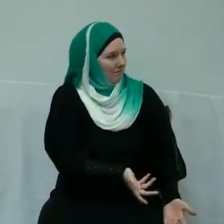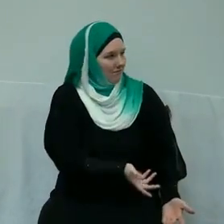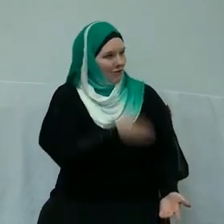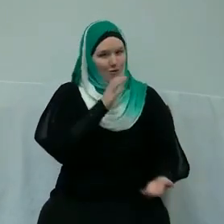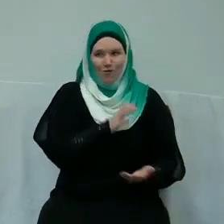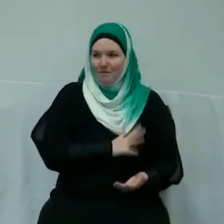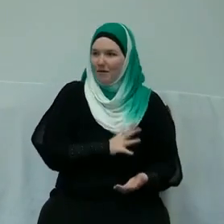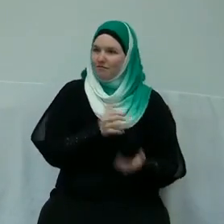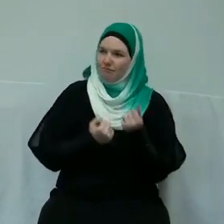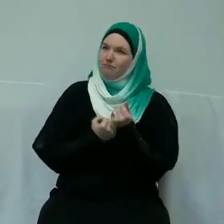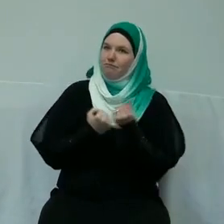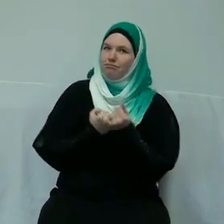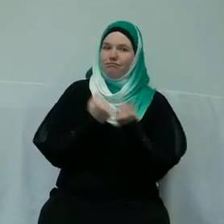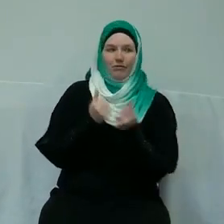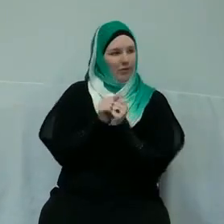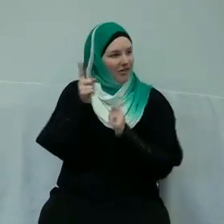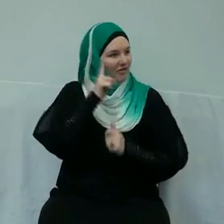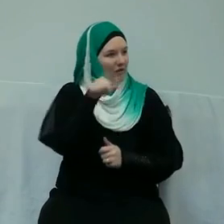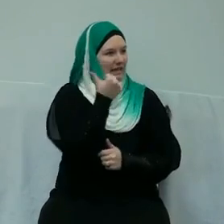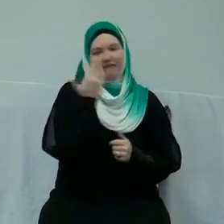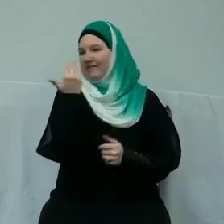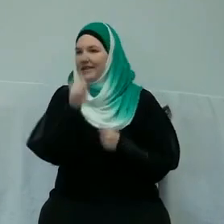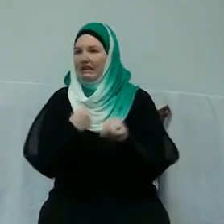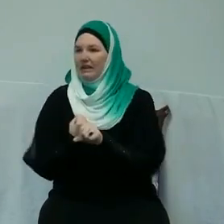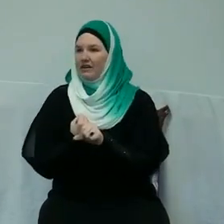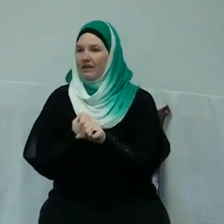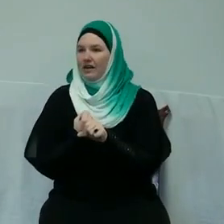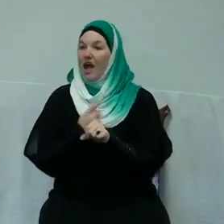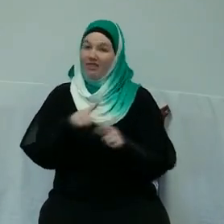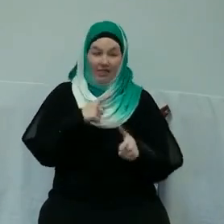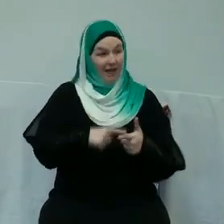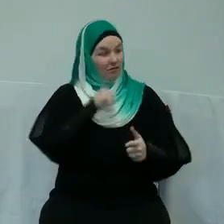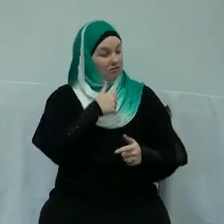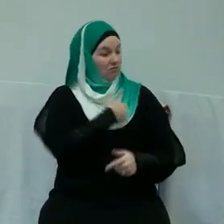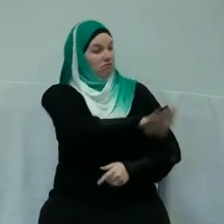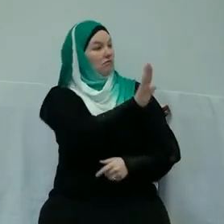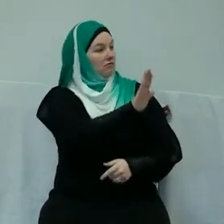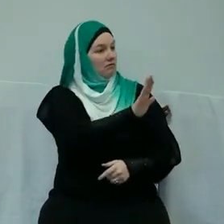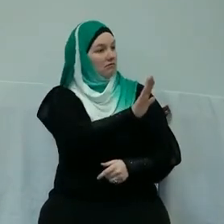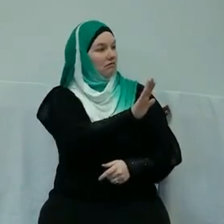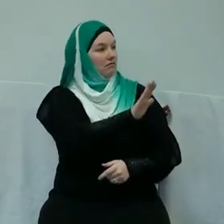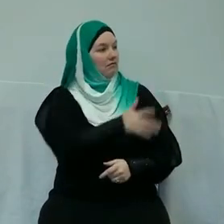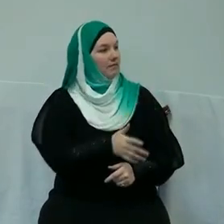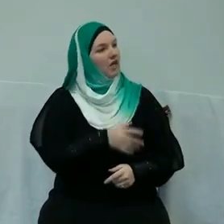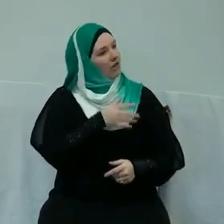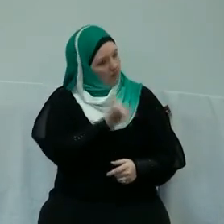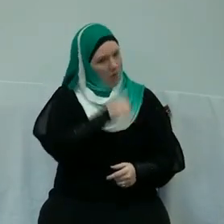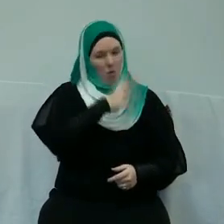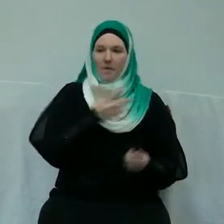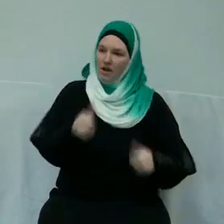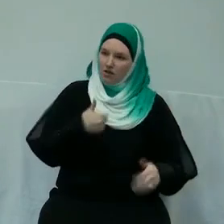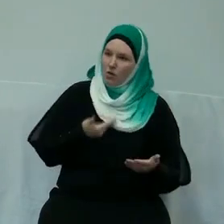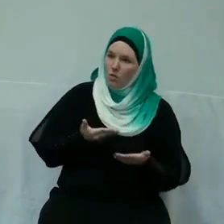Unless she commits clear, proven, evident adultery, she has the right